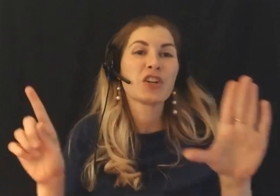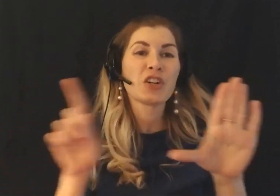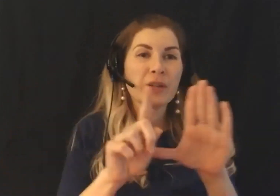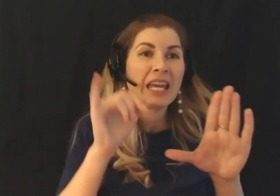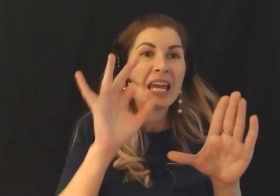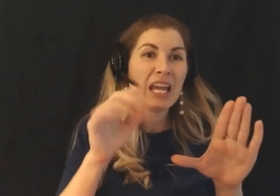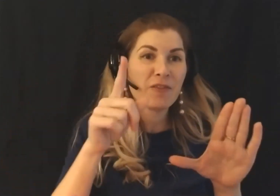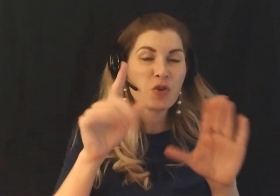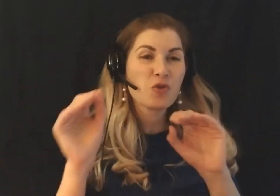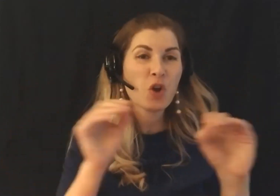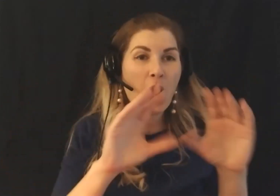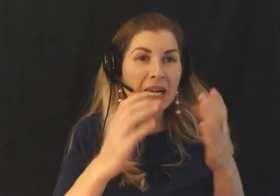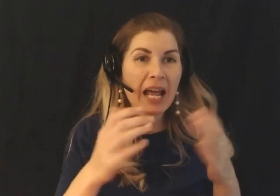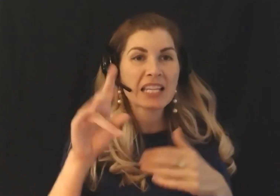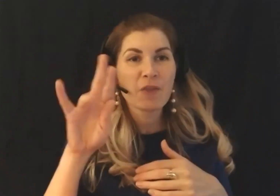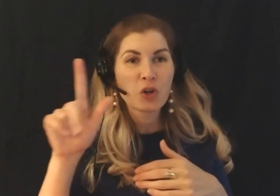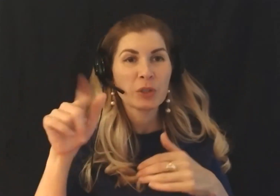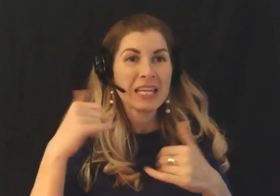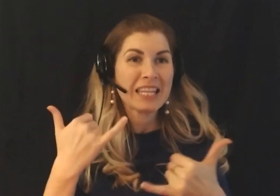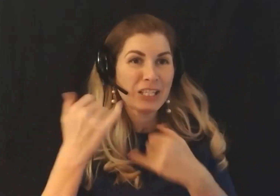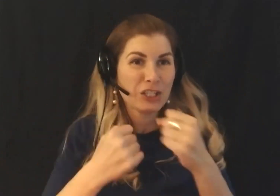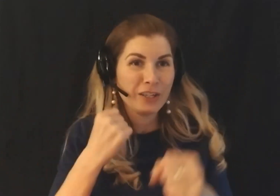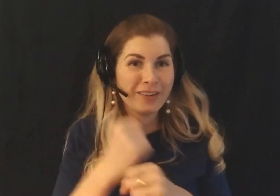have taught classes virtually this year.